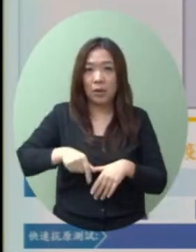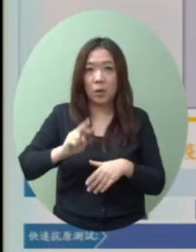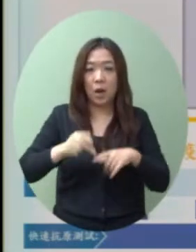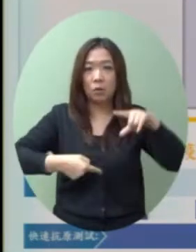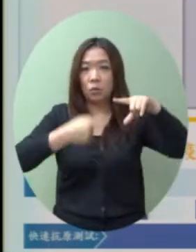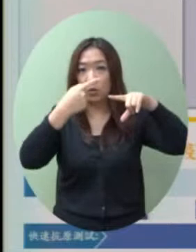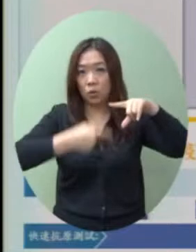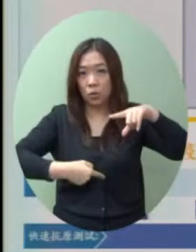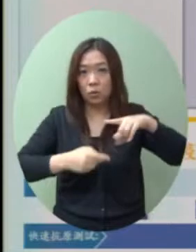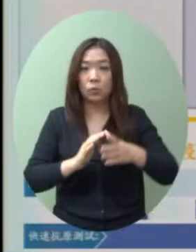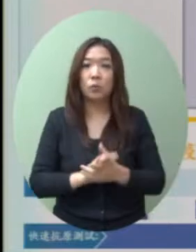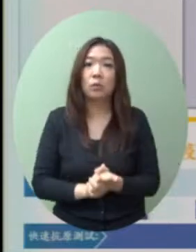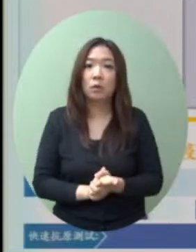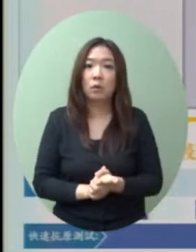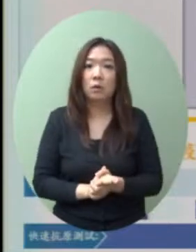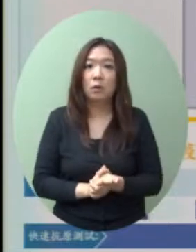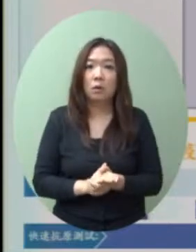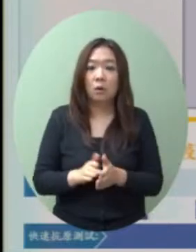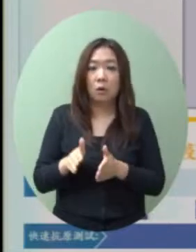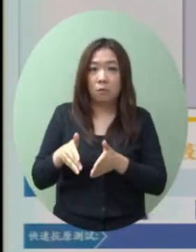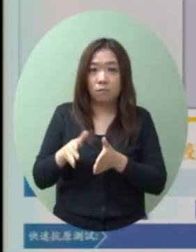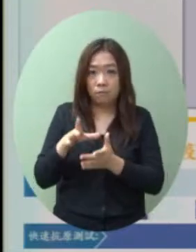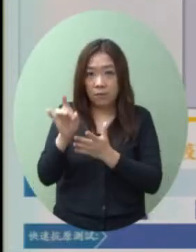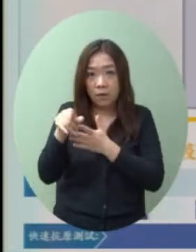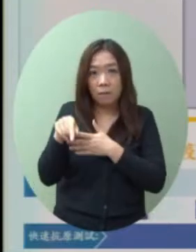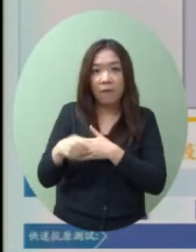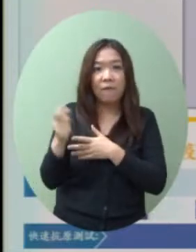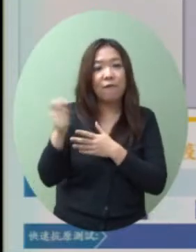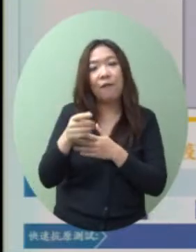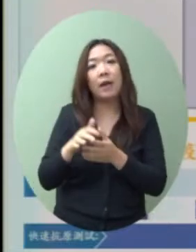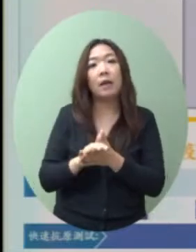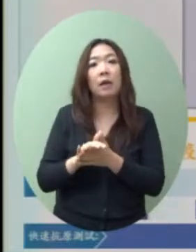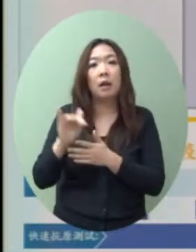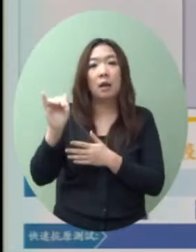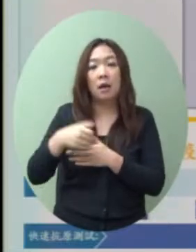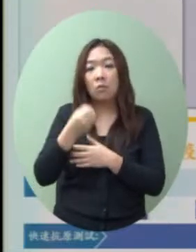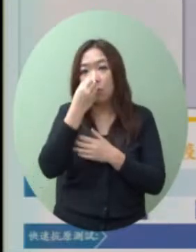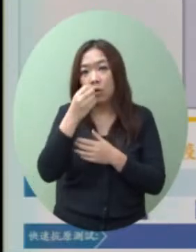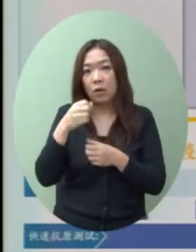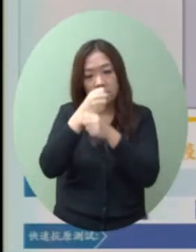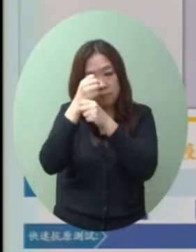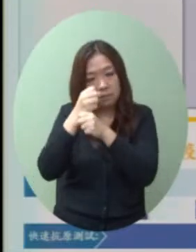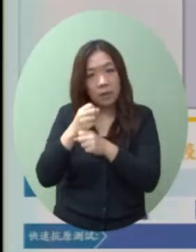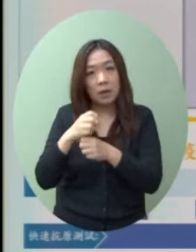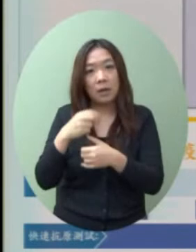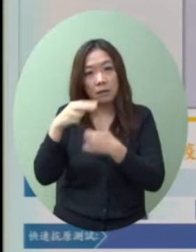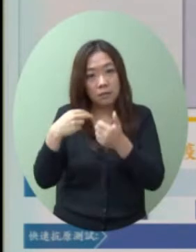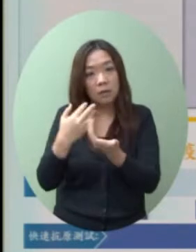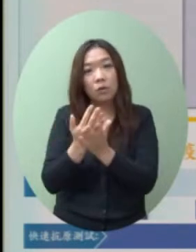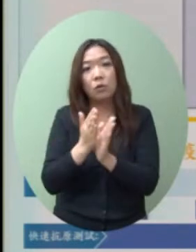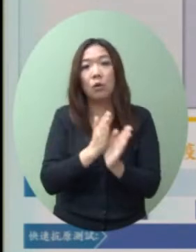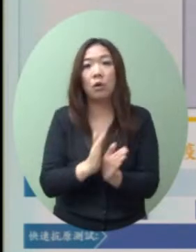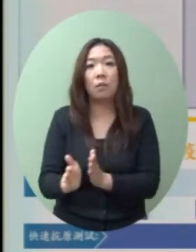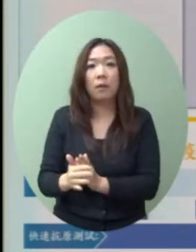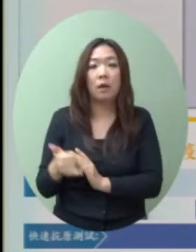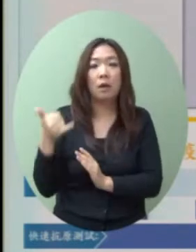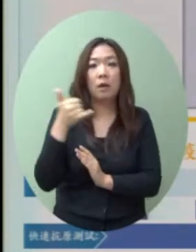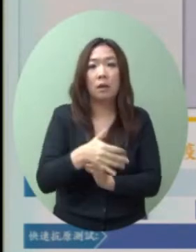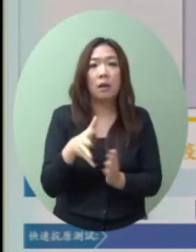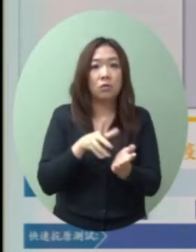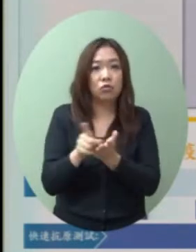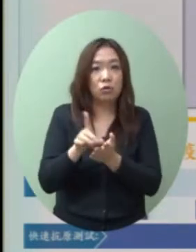relevant documentations. They will make use of this QR code to go through a fast